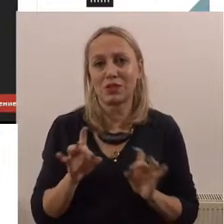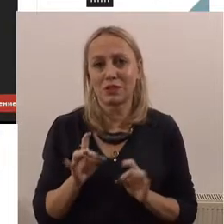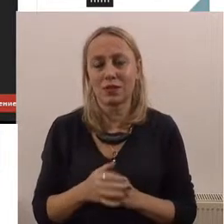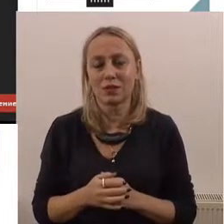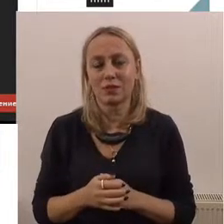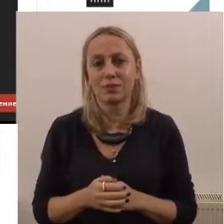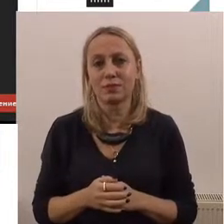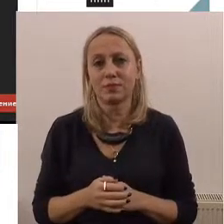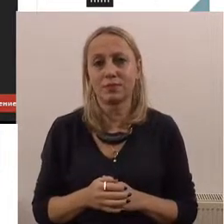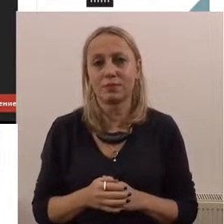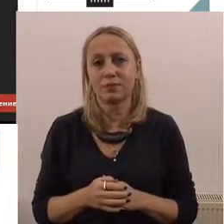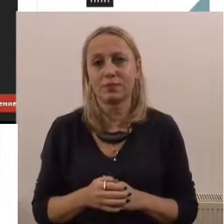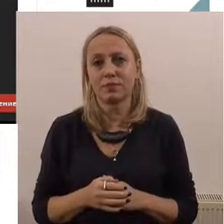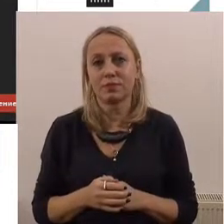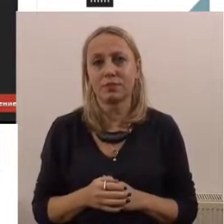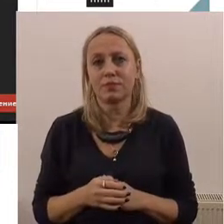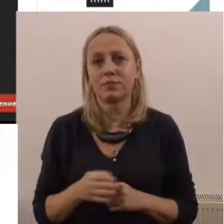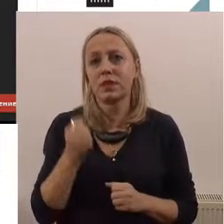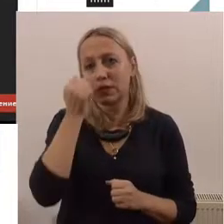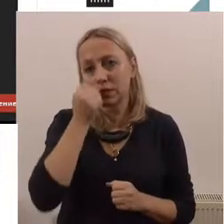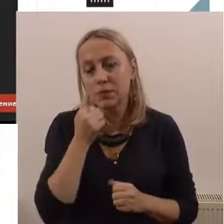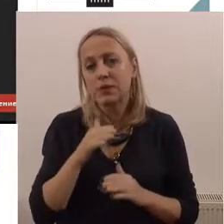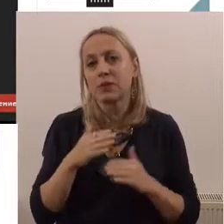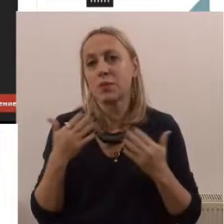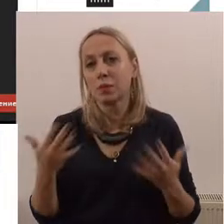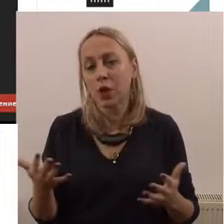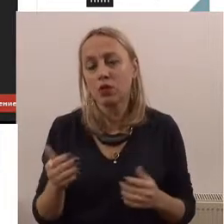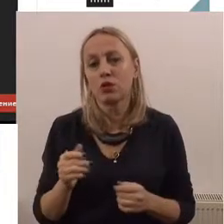So, Evgenia, the floor is yours.